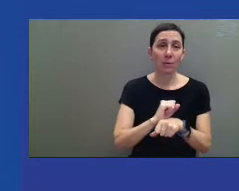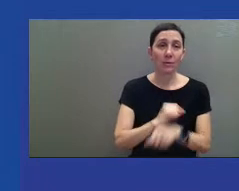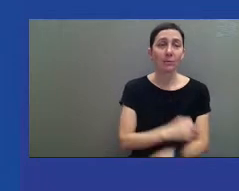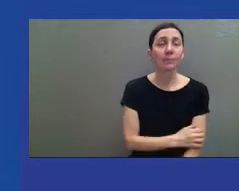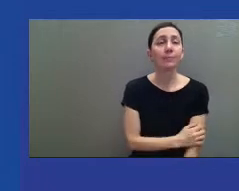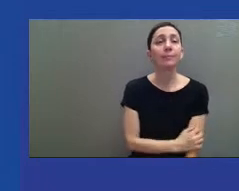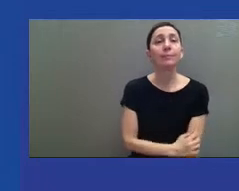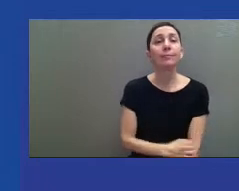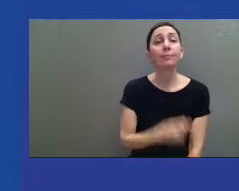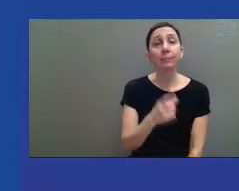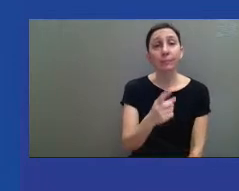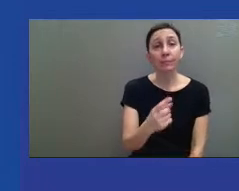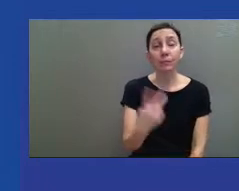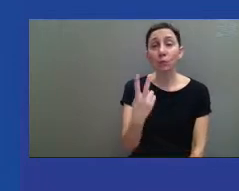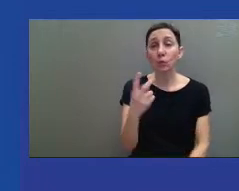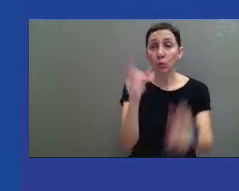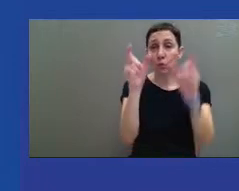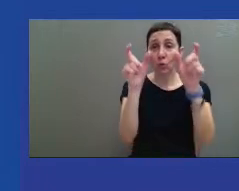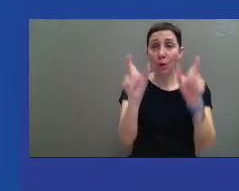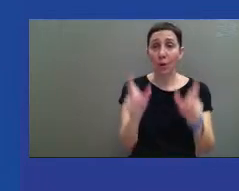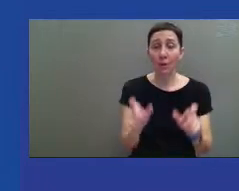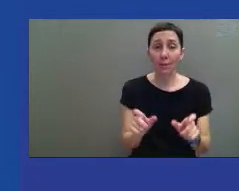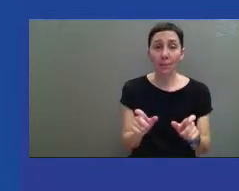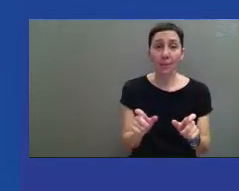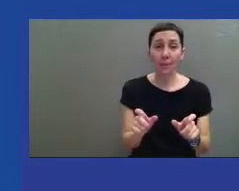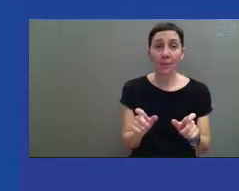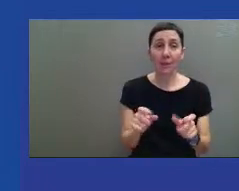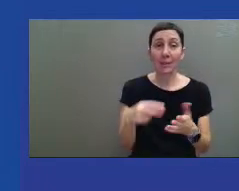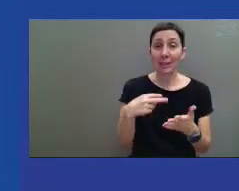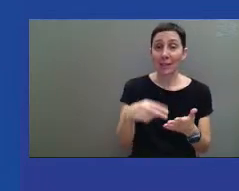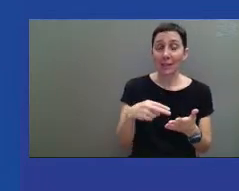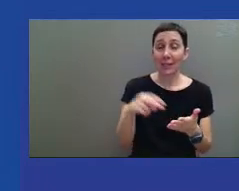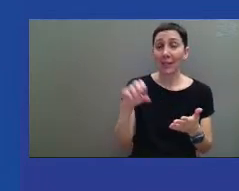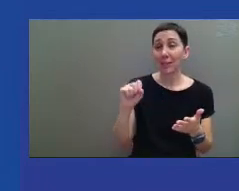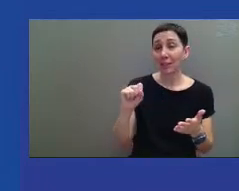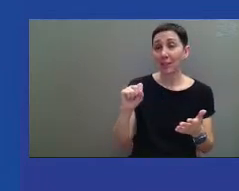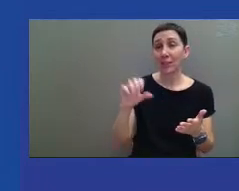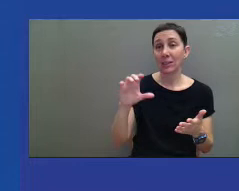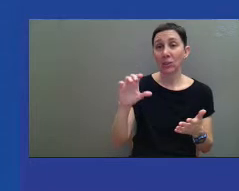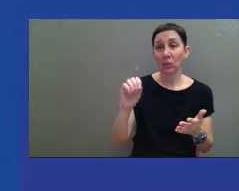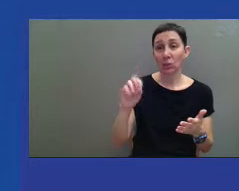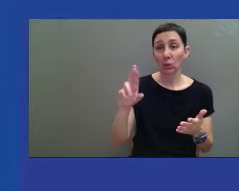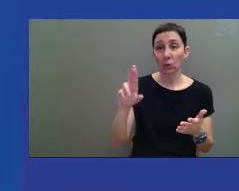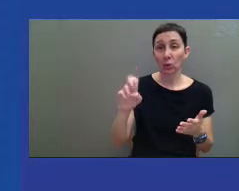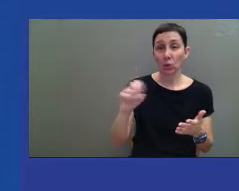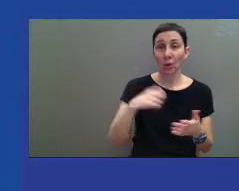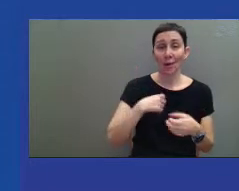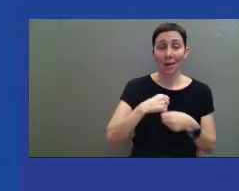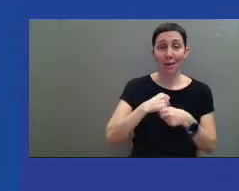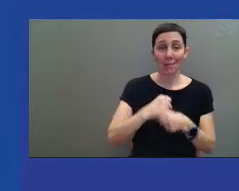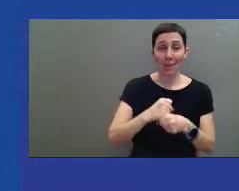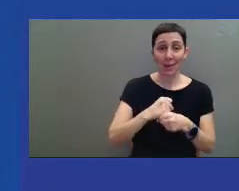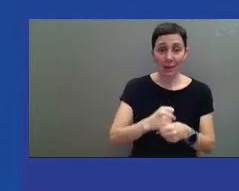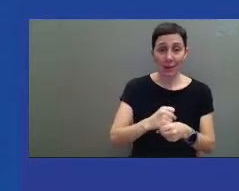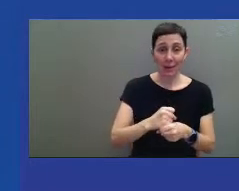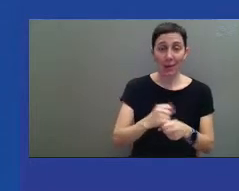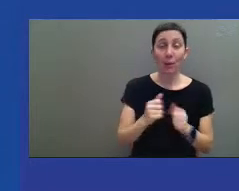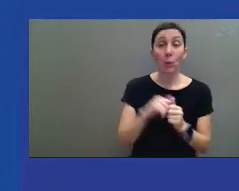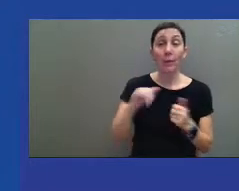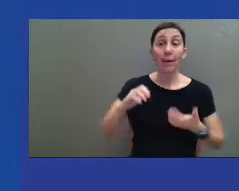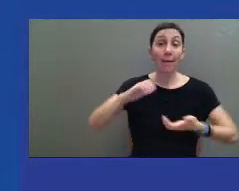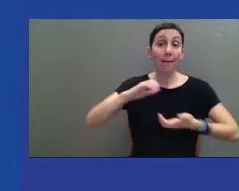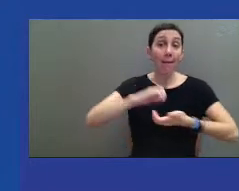So this image is 2 columns, and it's the actual dance score that I created. To begin this collaboration, we worked with the idea